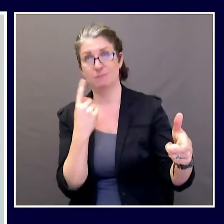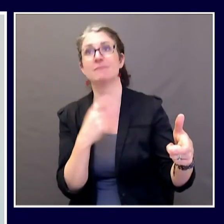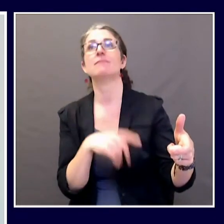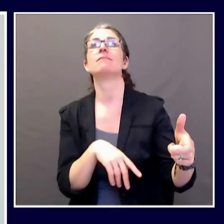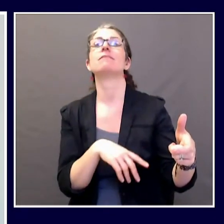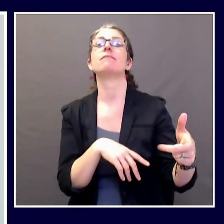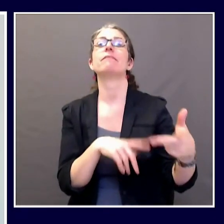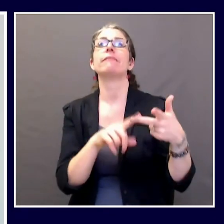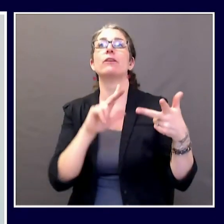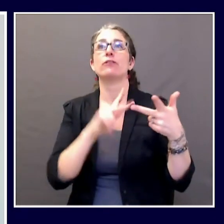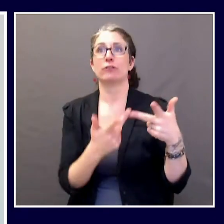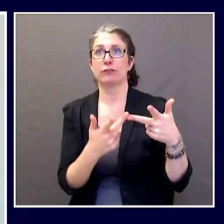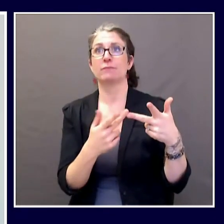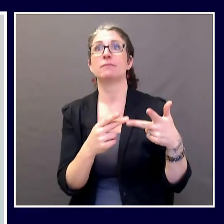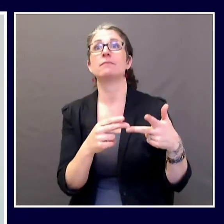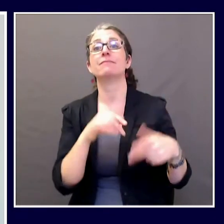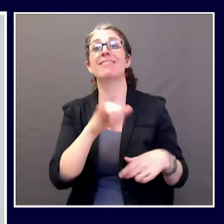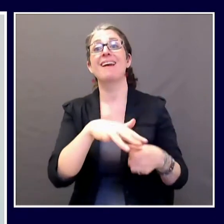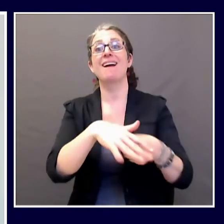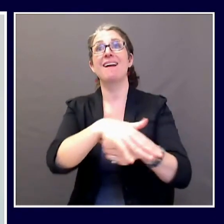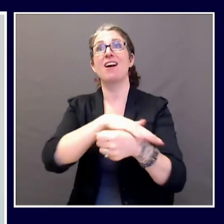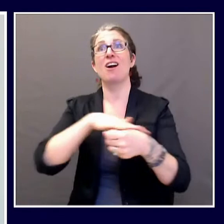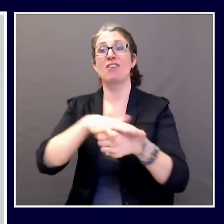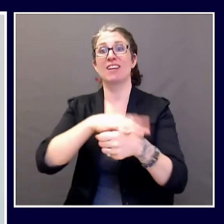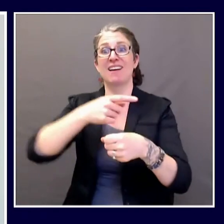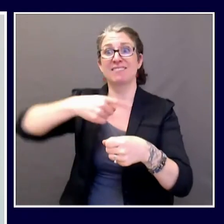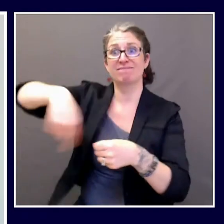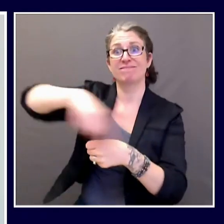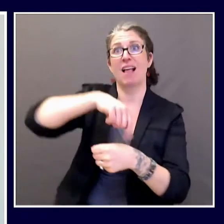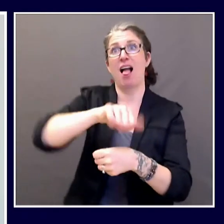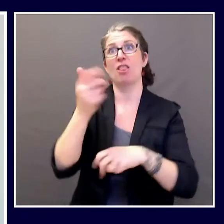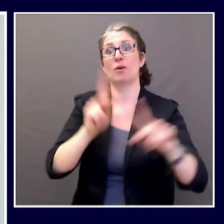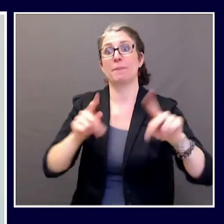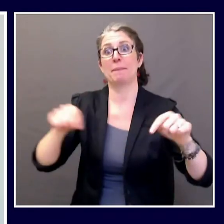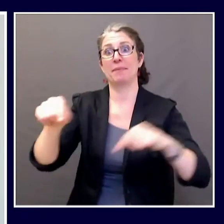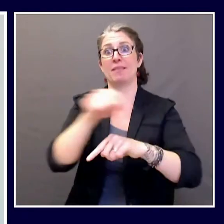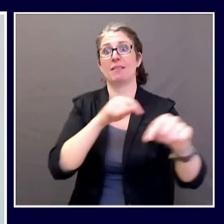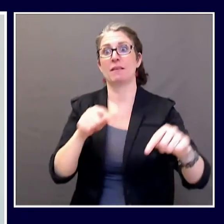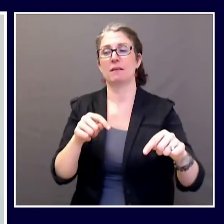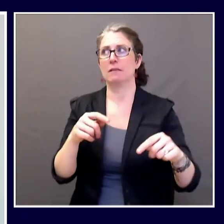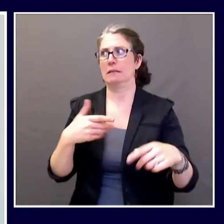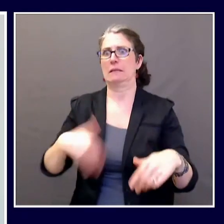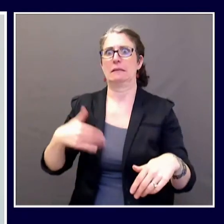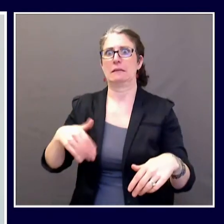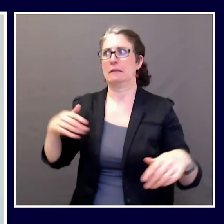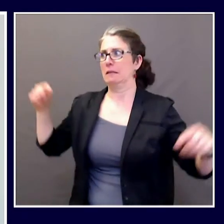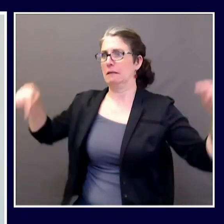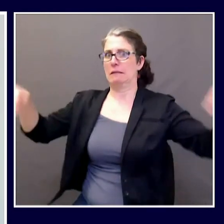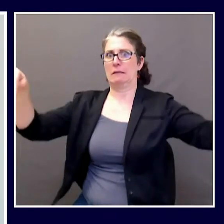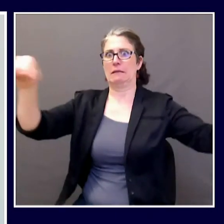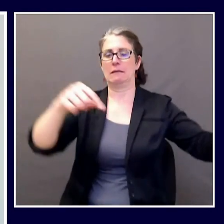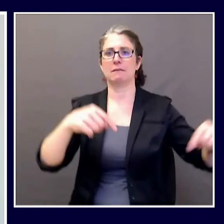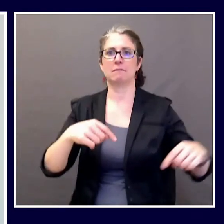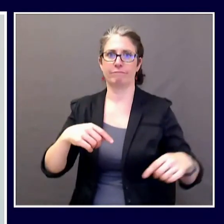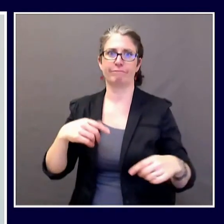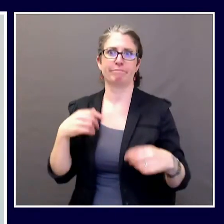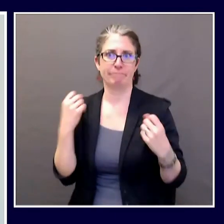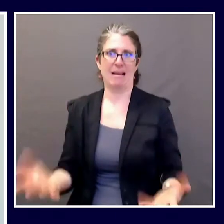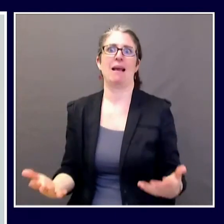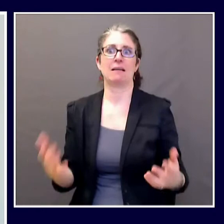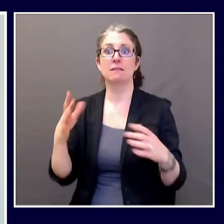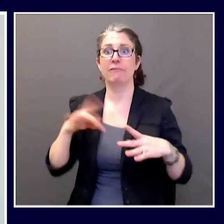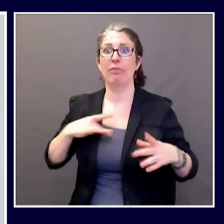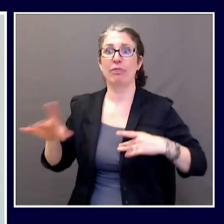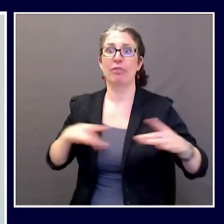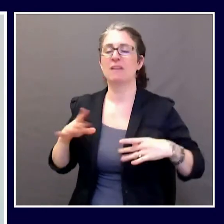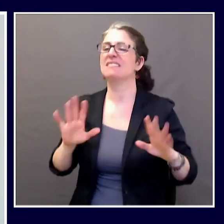where a nursing facility could say no. There's also rules about what happens if there's an outbreak in that facility. But we recognize the